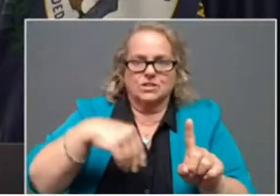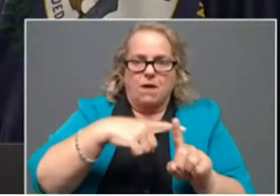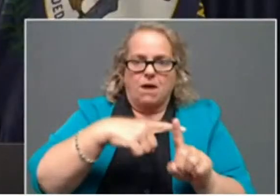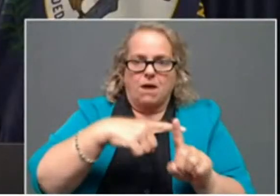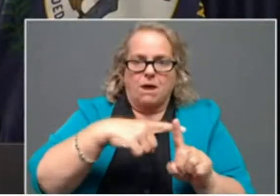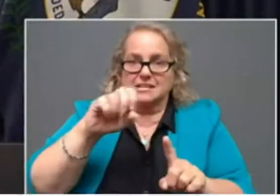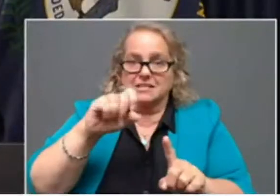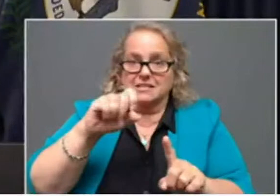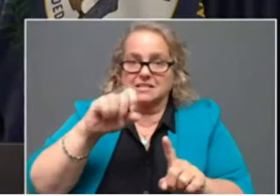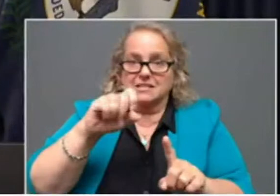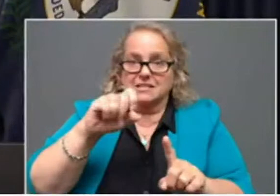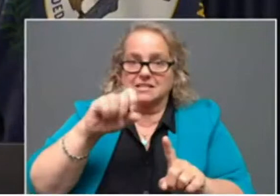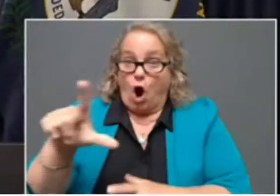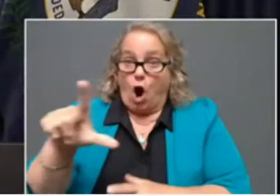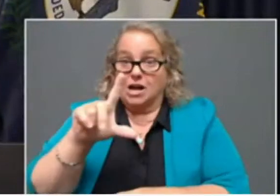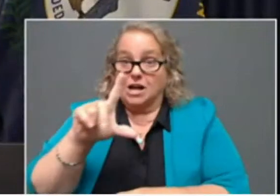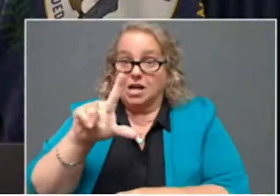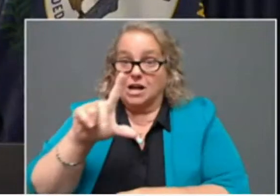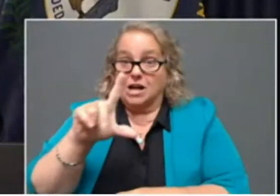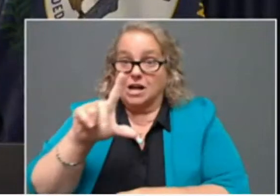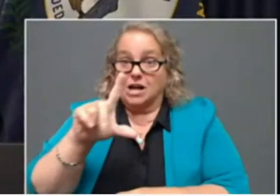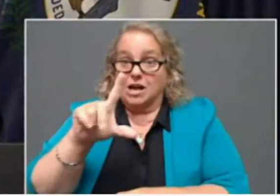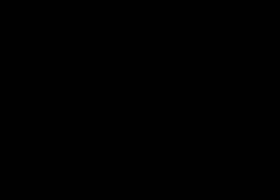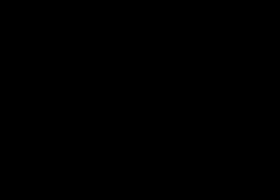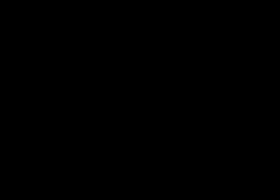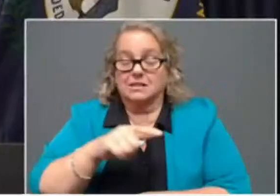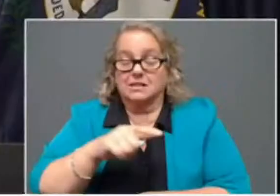experts say is the vast majority of all of our cases.